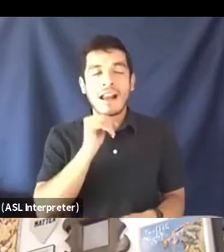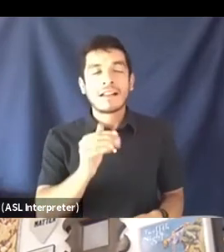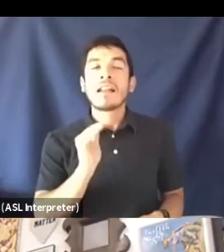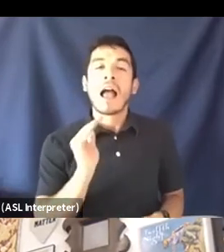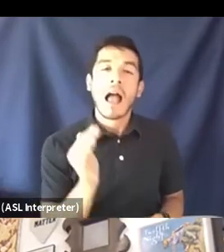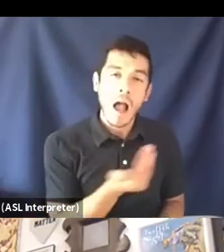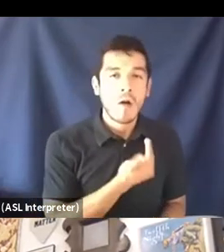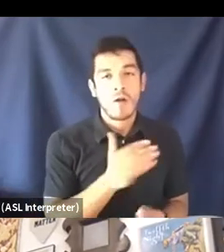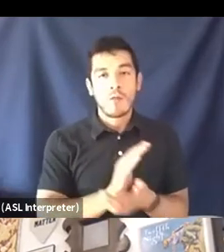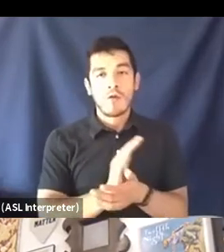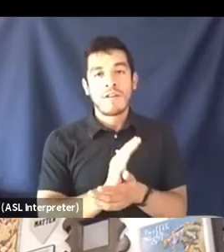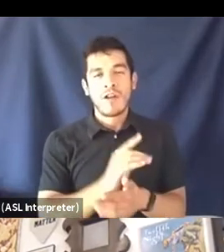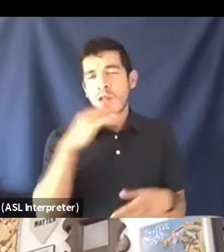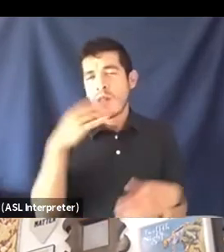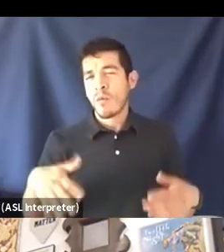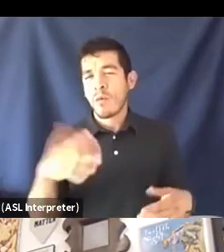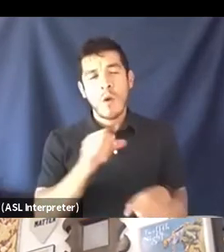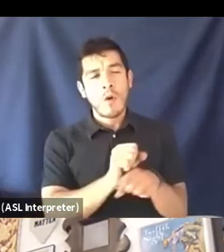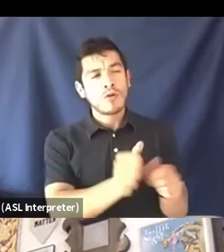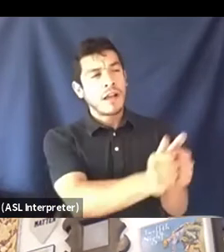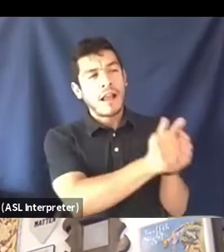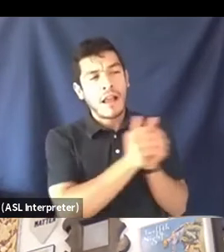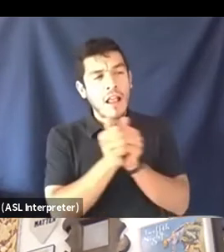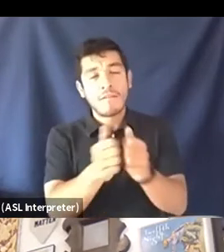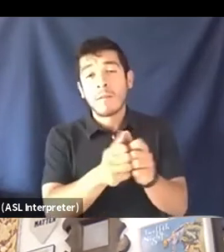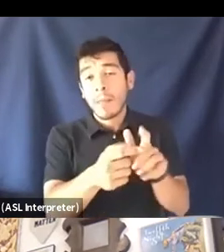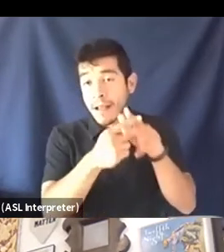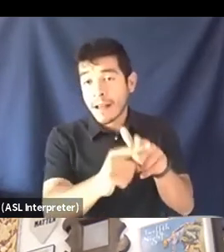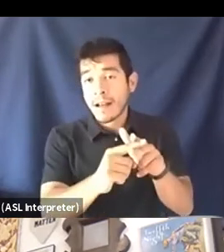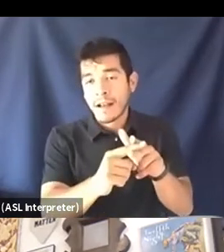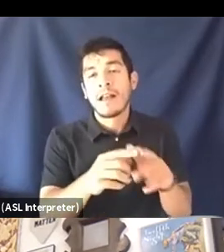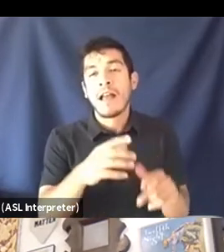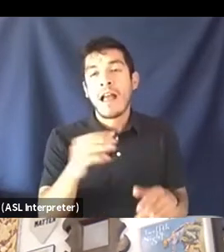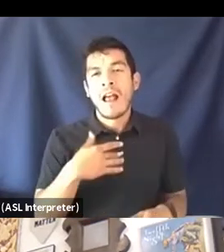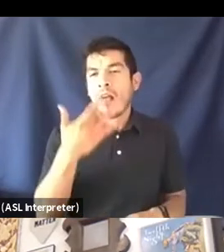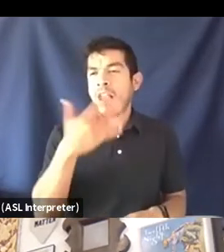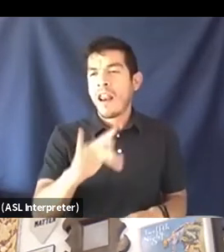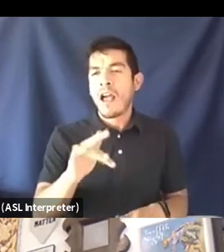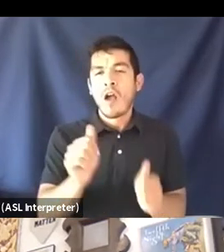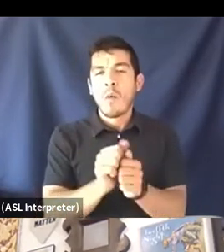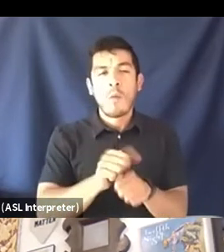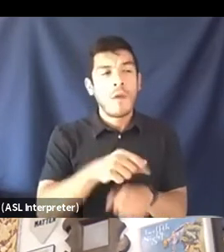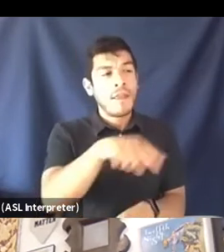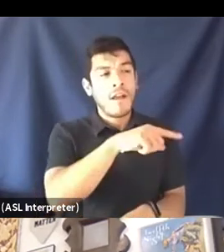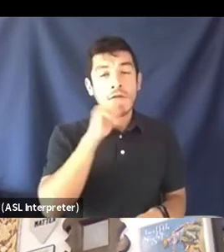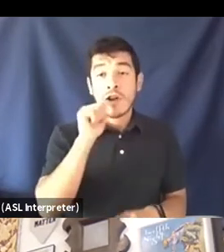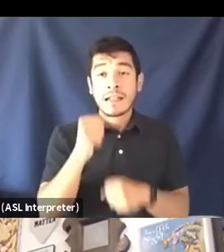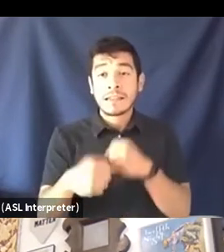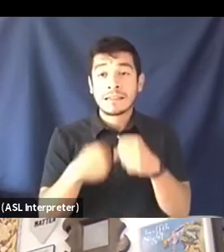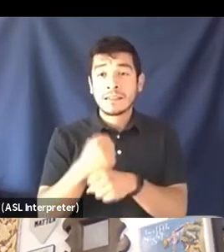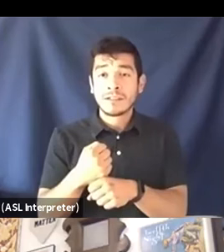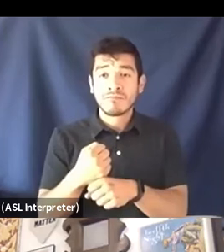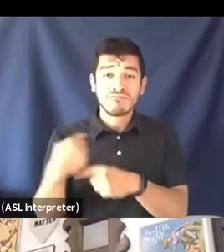from the very beginning. I'm so lucky to have worked with Cynthia and Kelli for the past 10 years, and Angela and